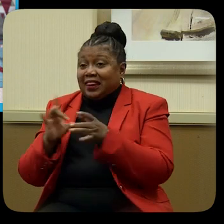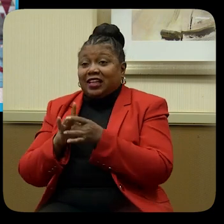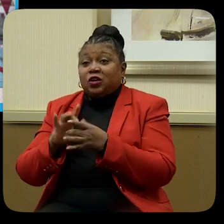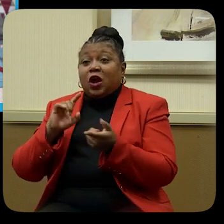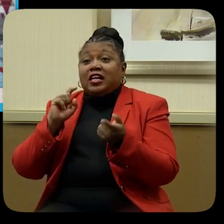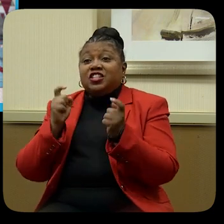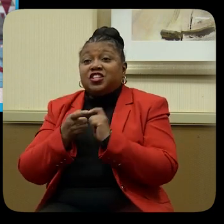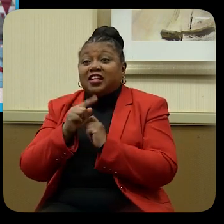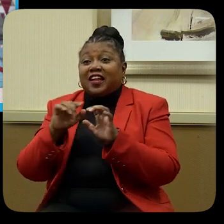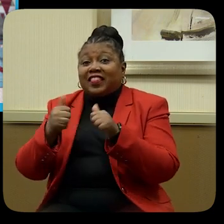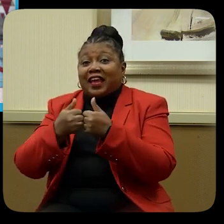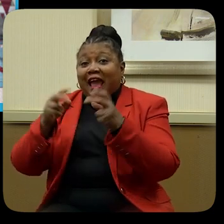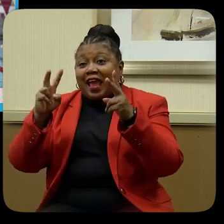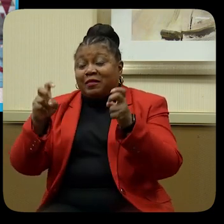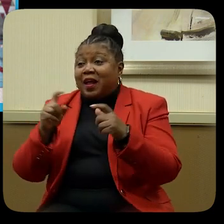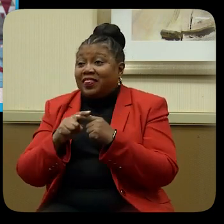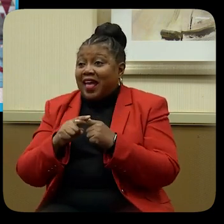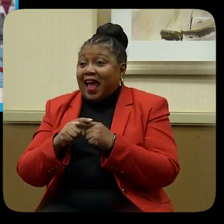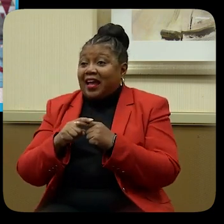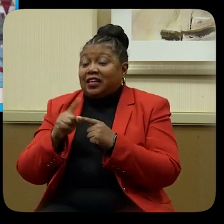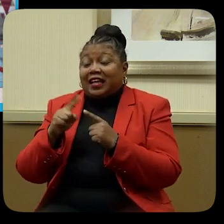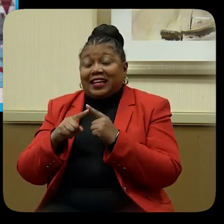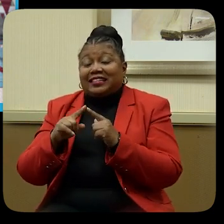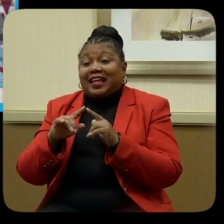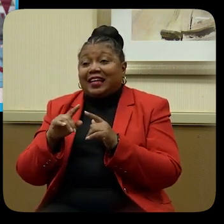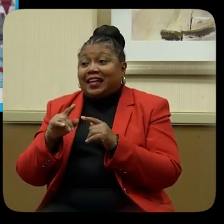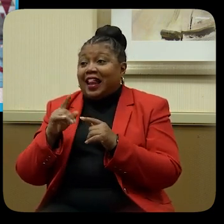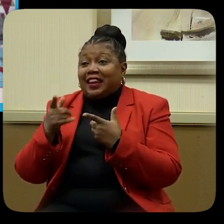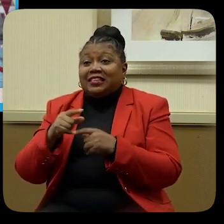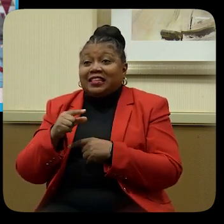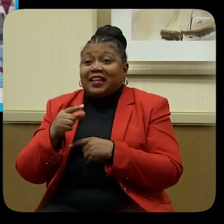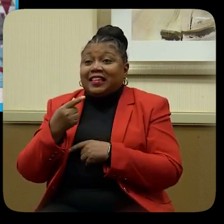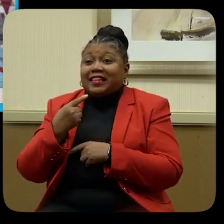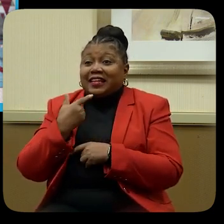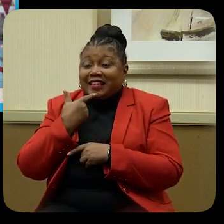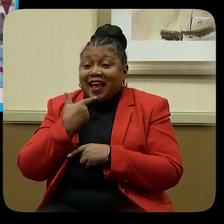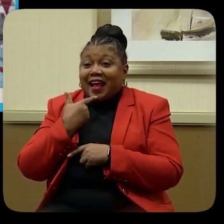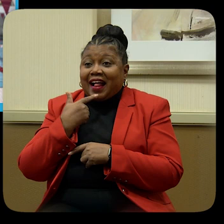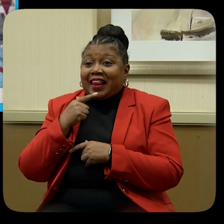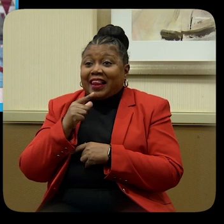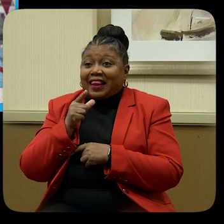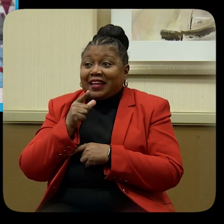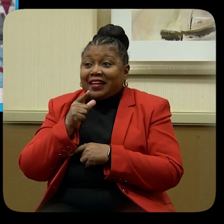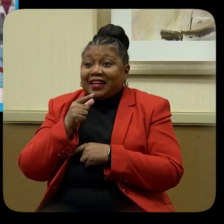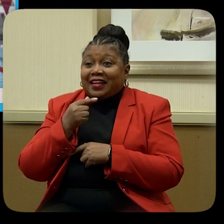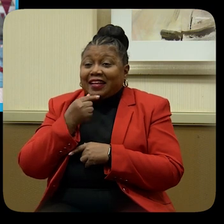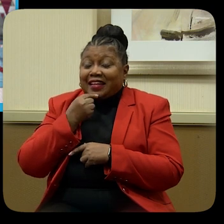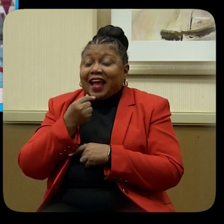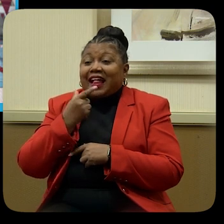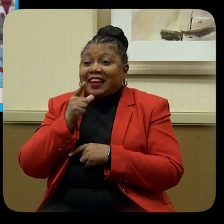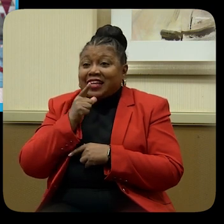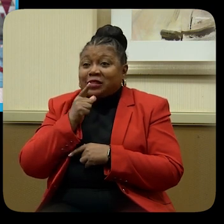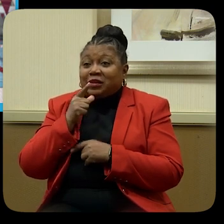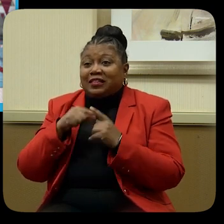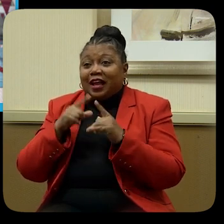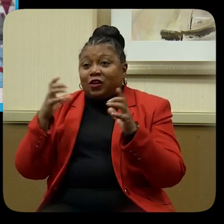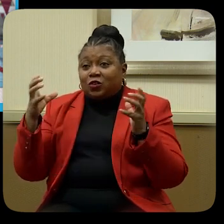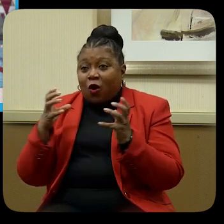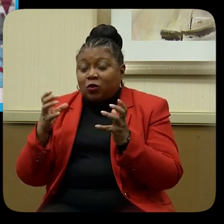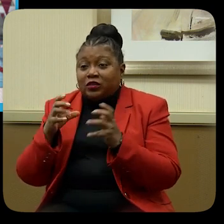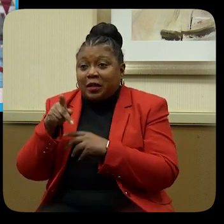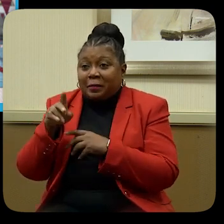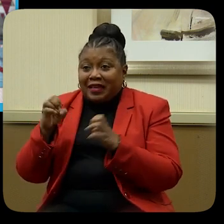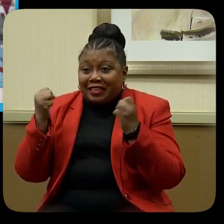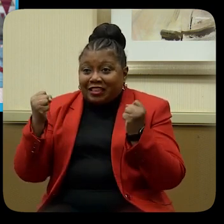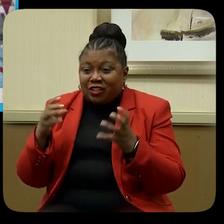called Changing the Game that GLSEN, which is the Gay, Lesbian, Straight Education Network, put out for coaches and